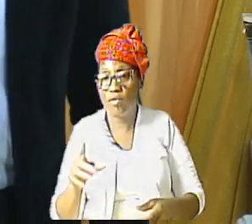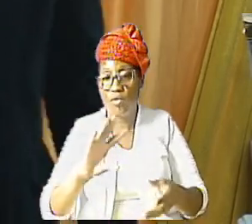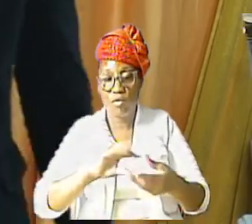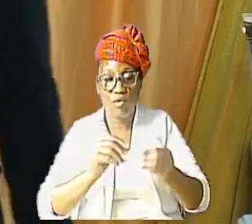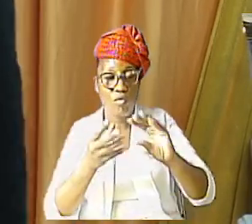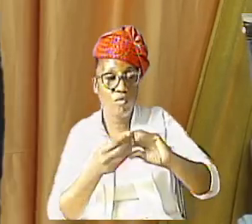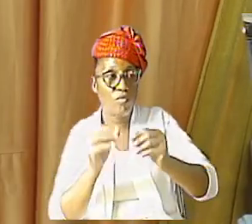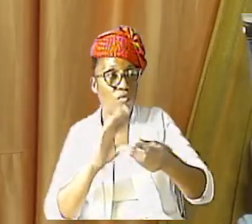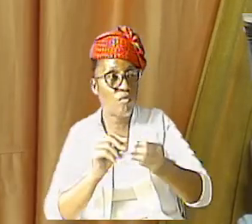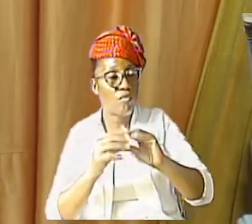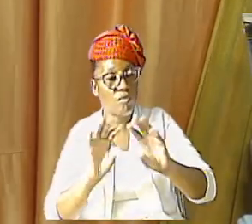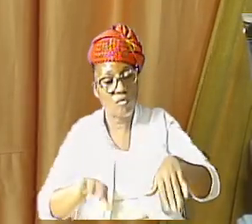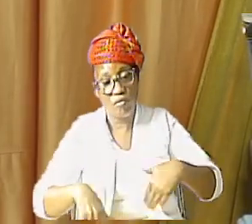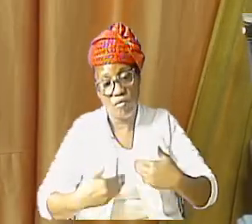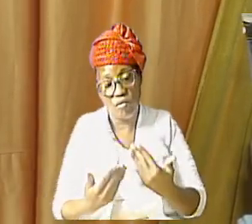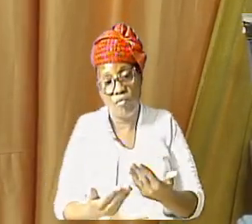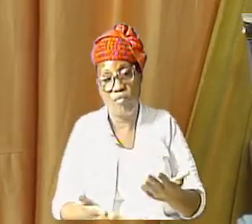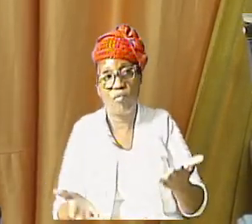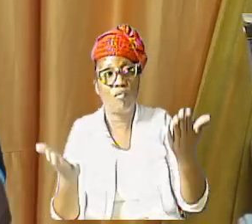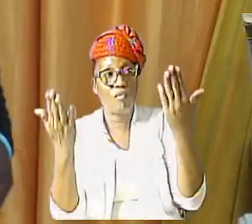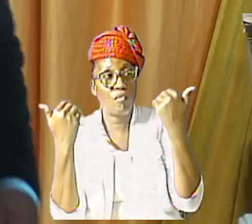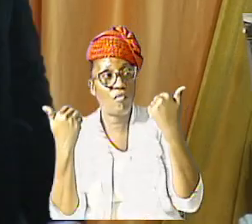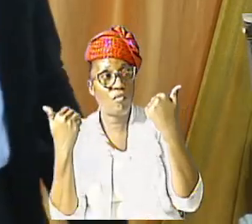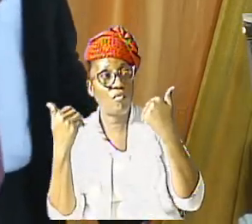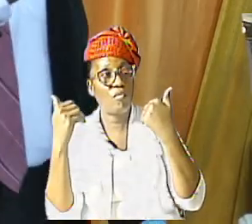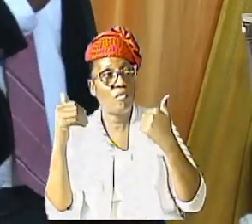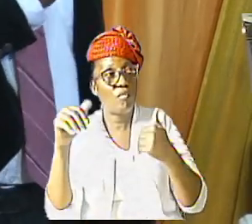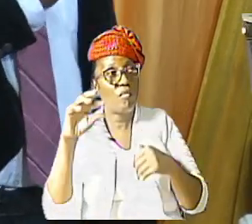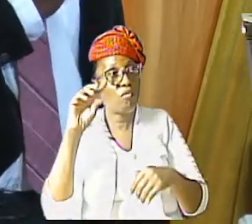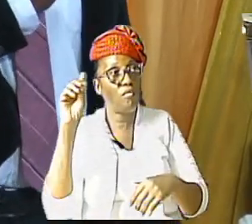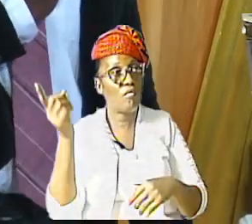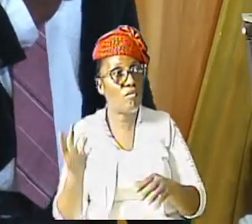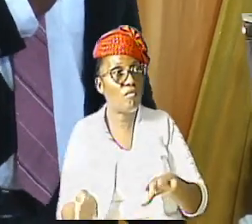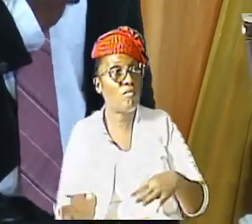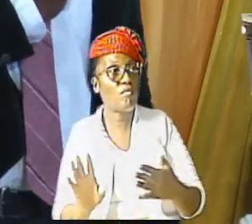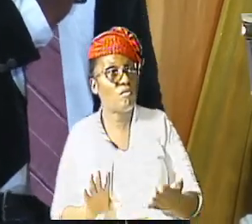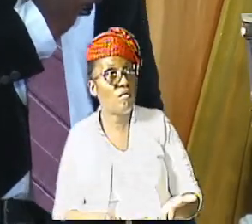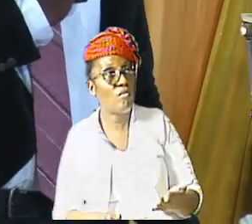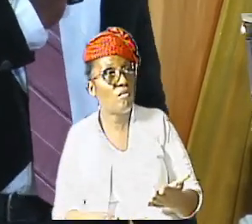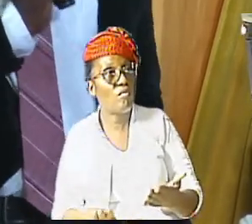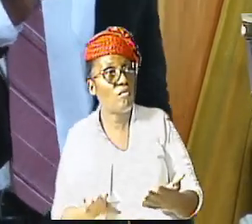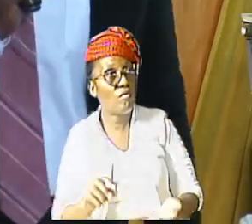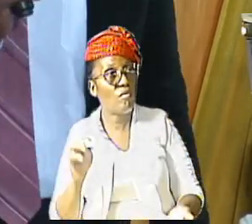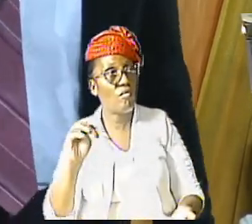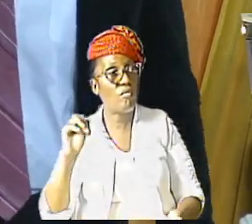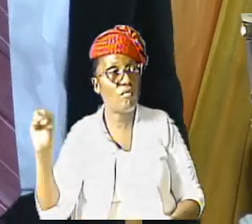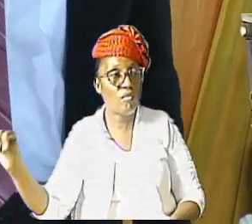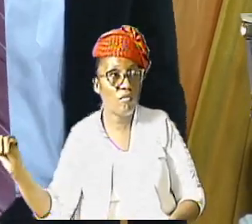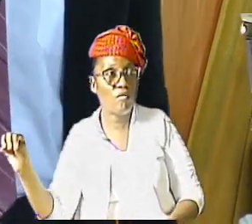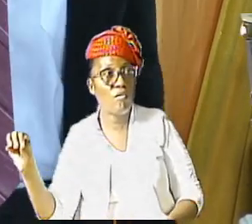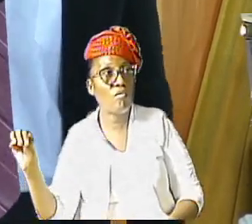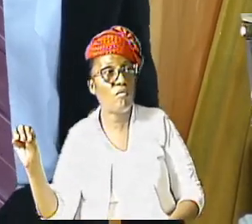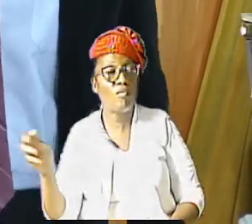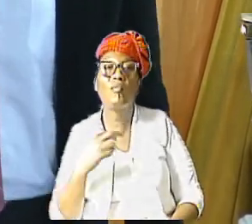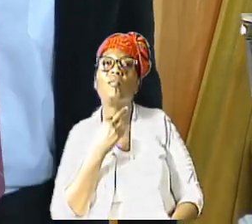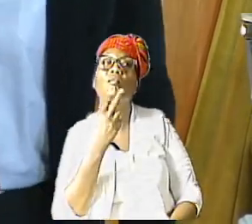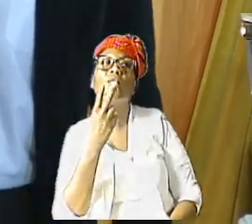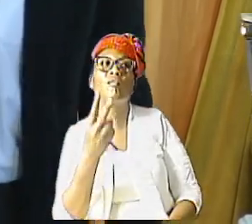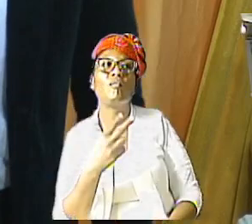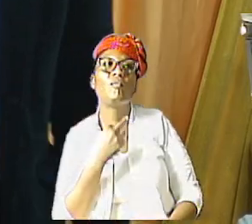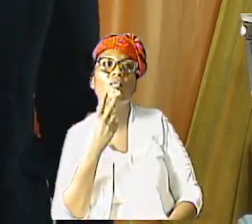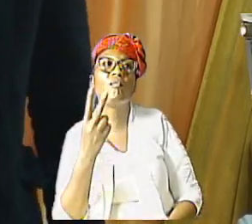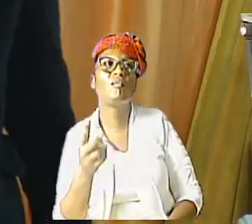the story how we came to earth to die. I hear a million